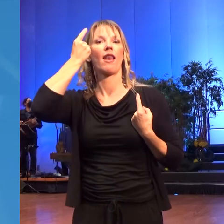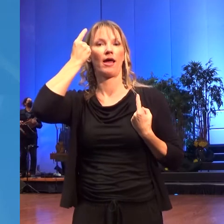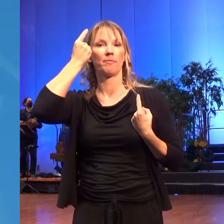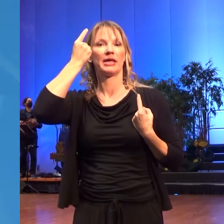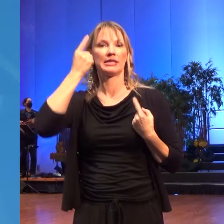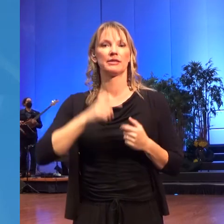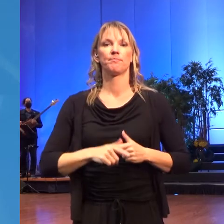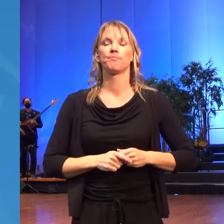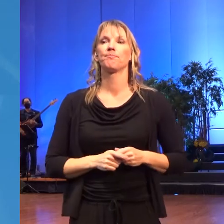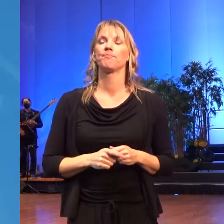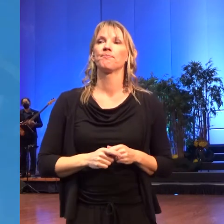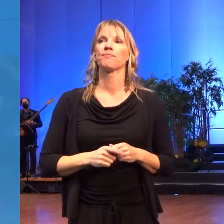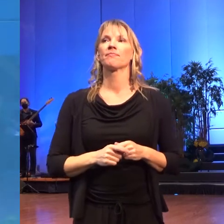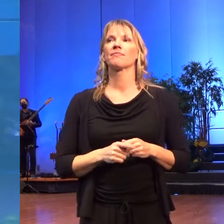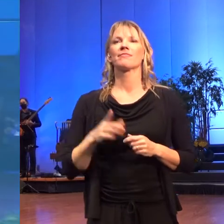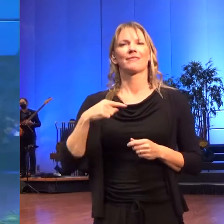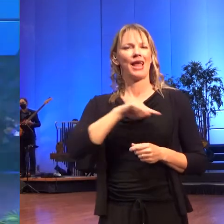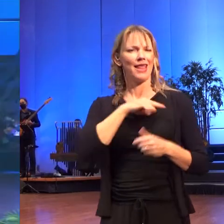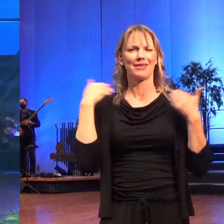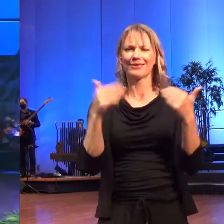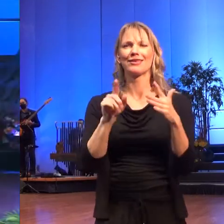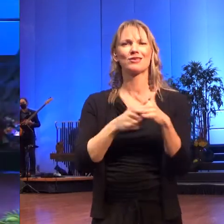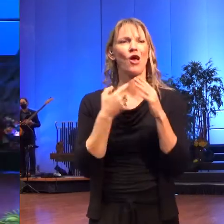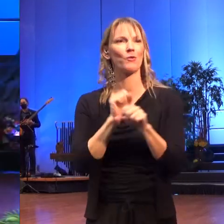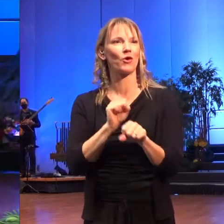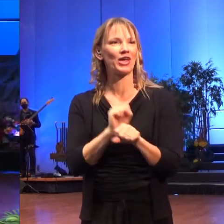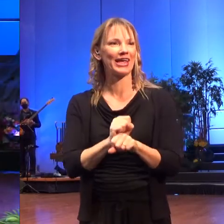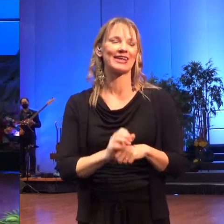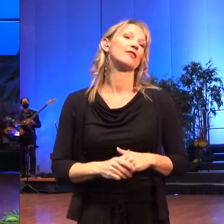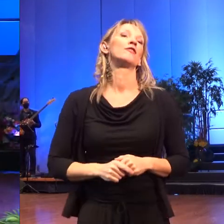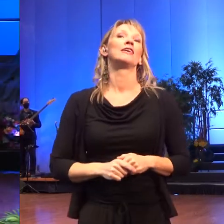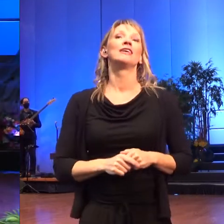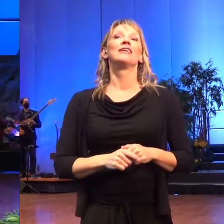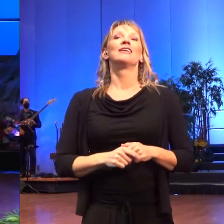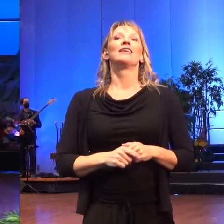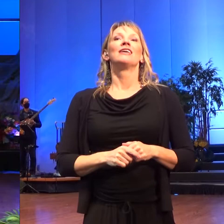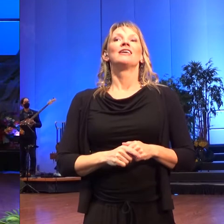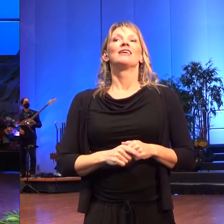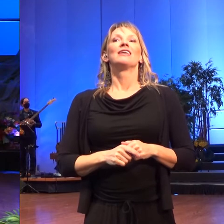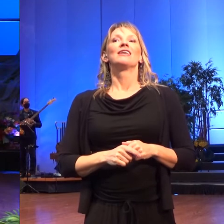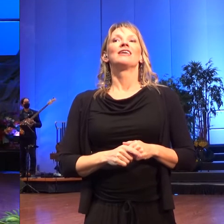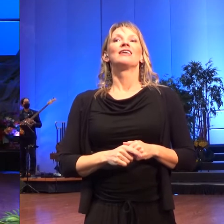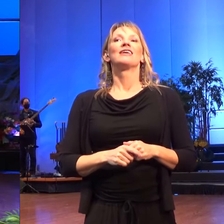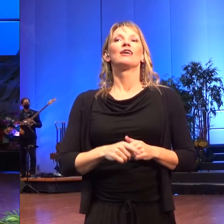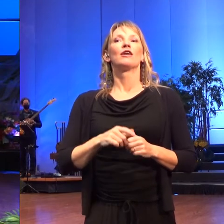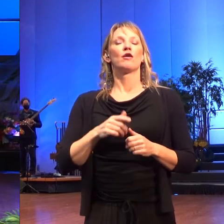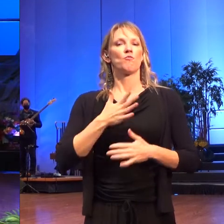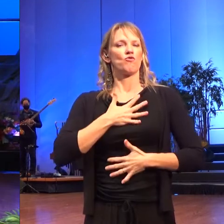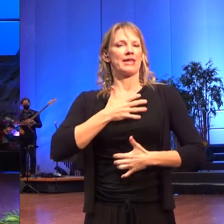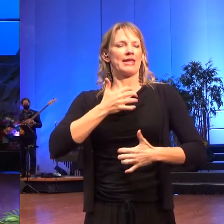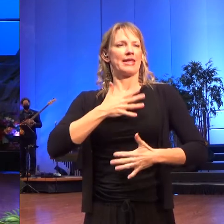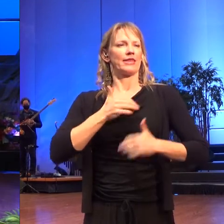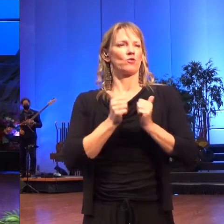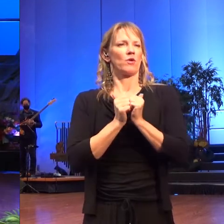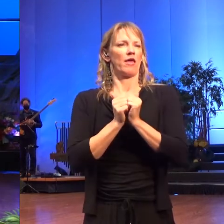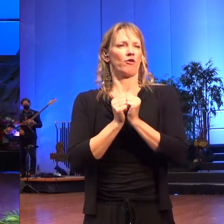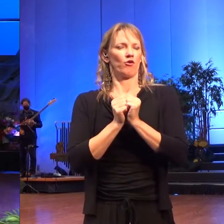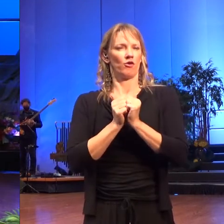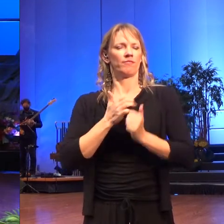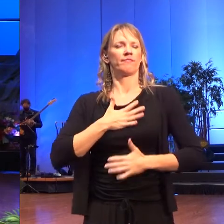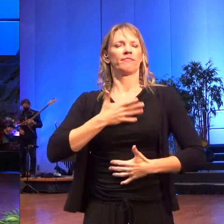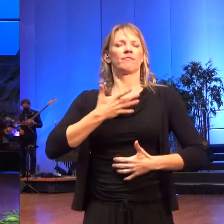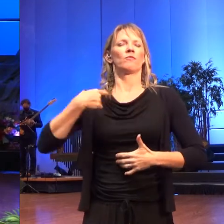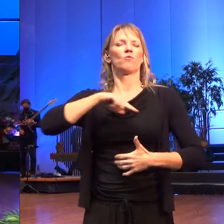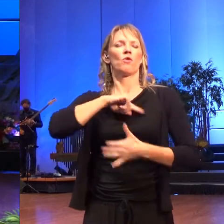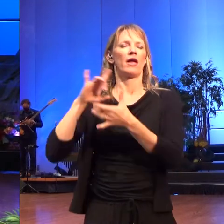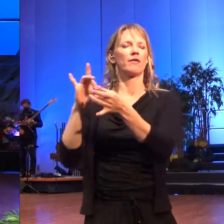global enlightenment. Let's get to work. Taking a collective communal breath, wherever we are, we join together